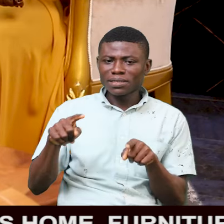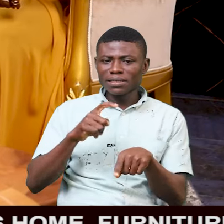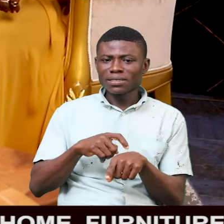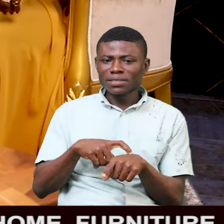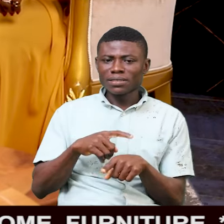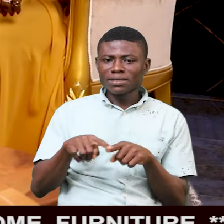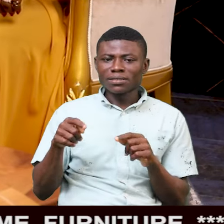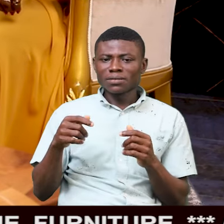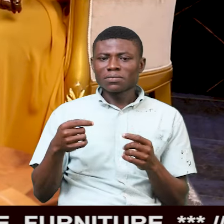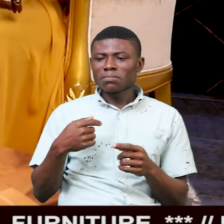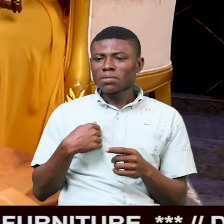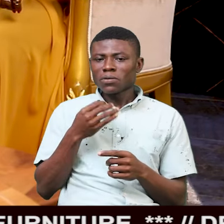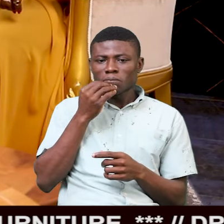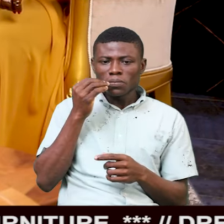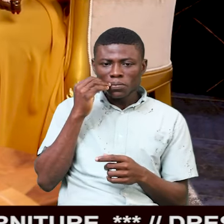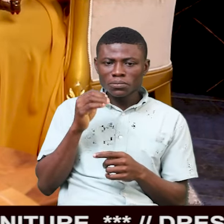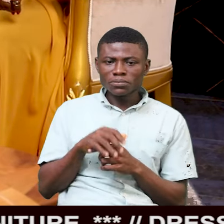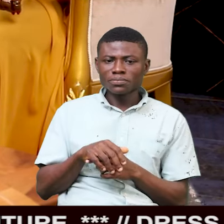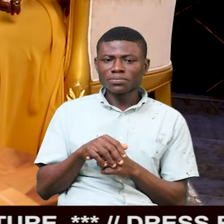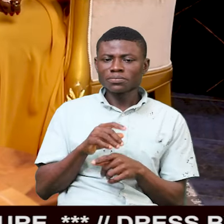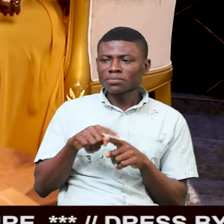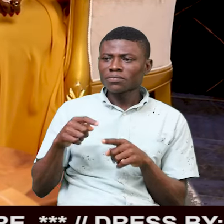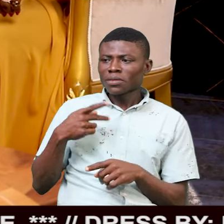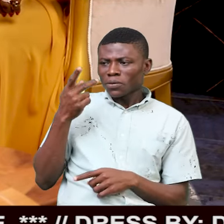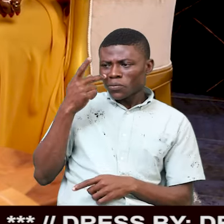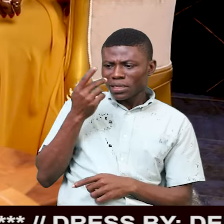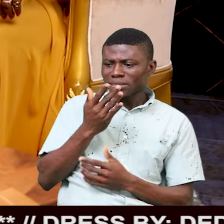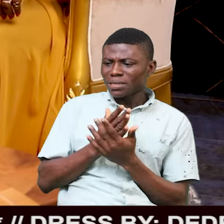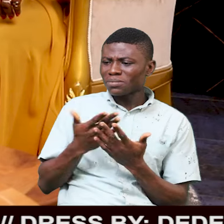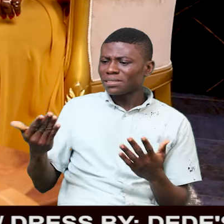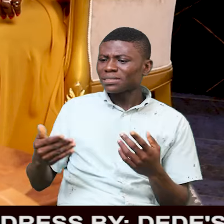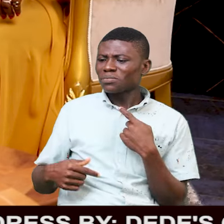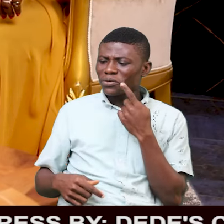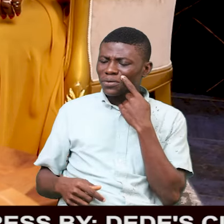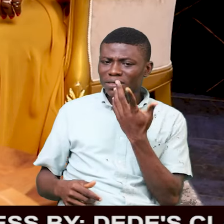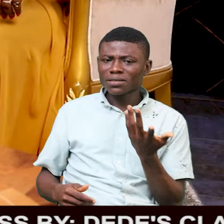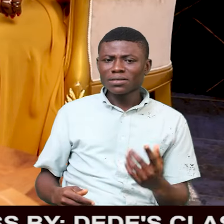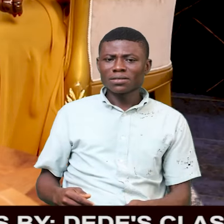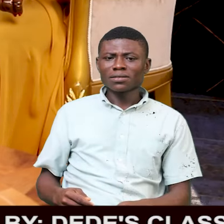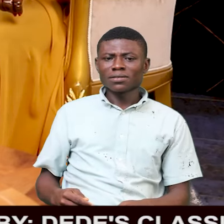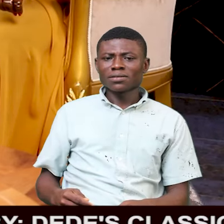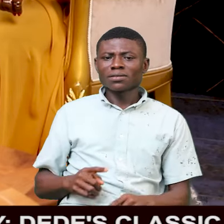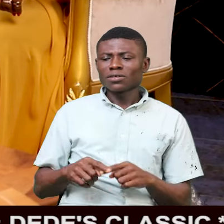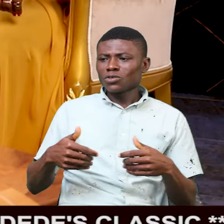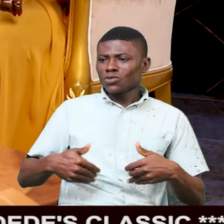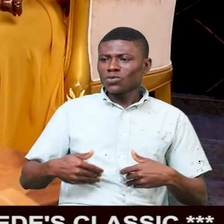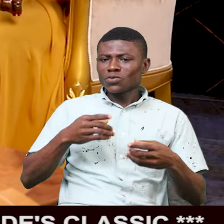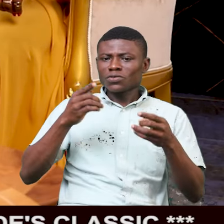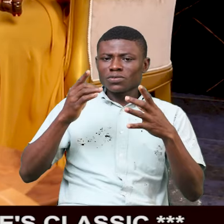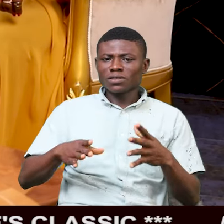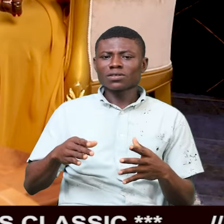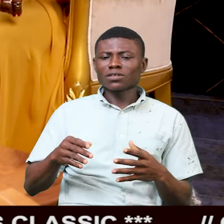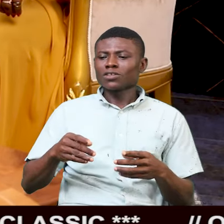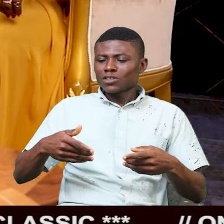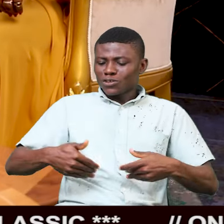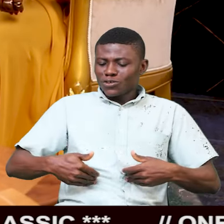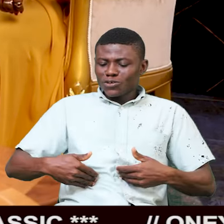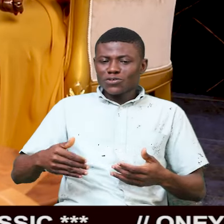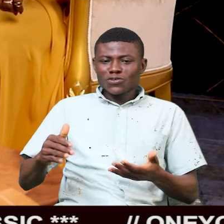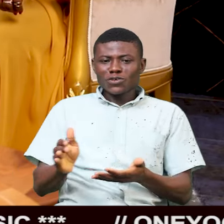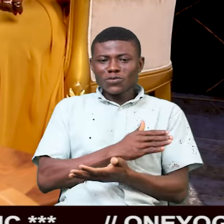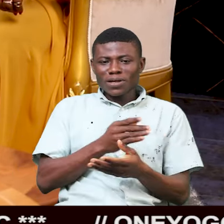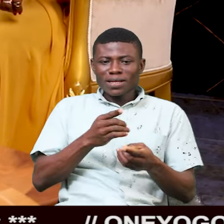But where I was coming from, I was looking at. Na me sheni ya maybe. Okay. Oh no, yeah you. Director, youth choir director was sorry na